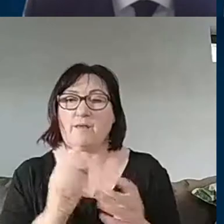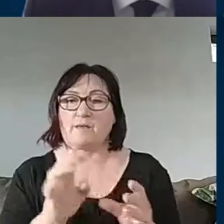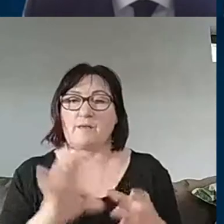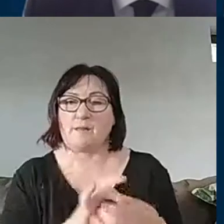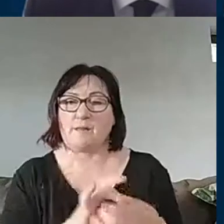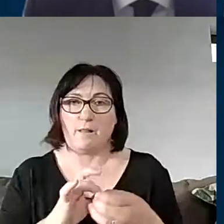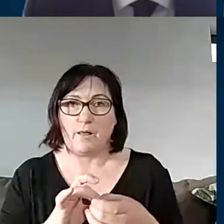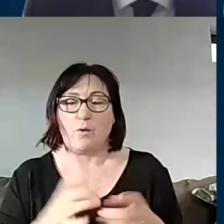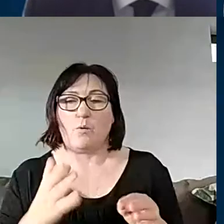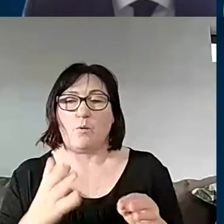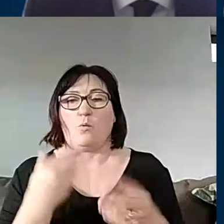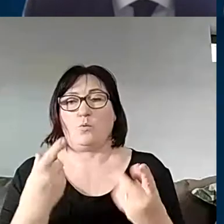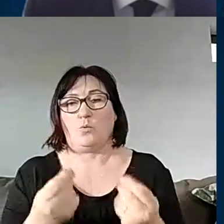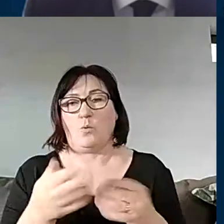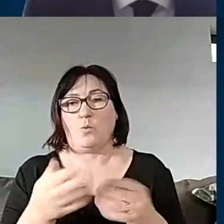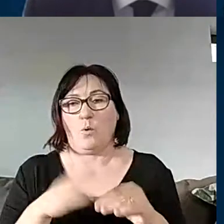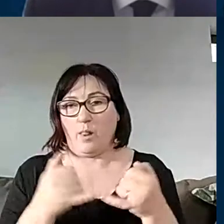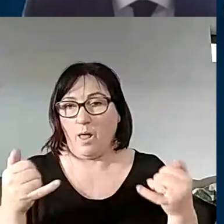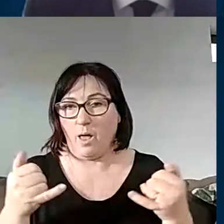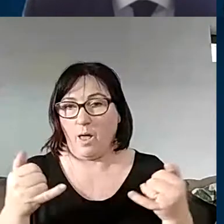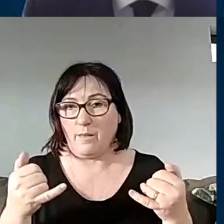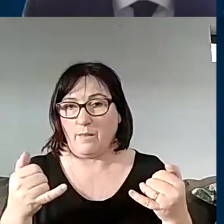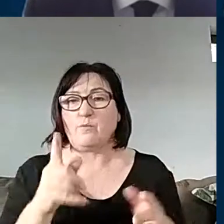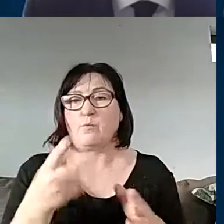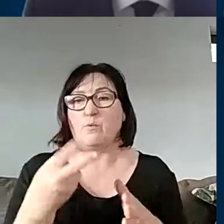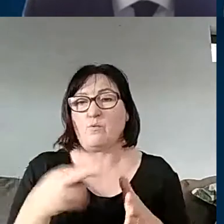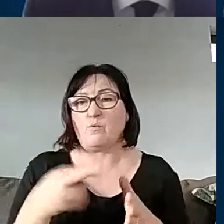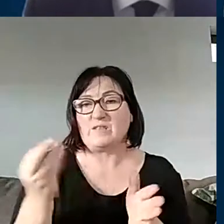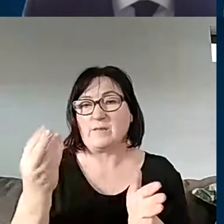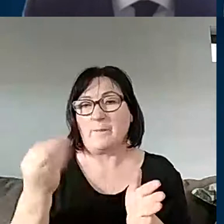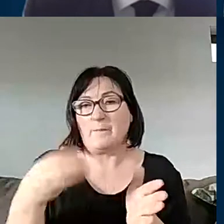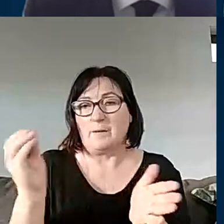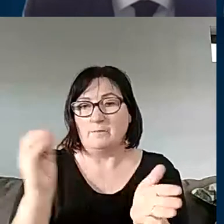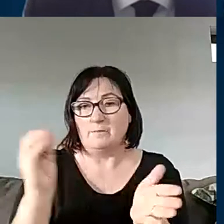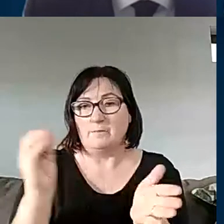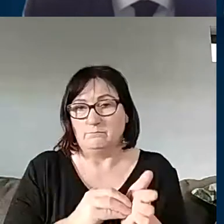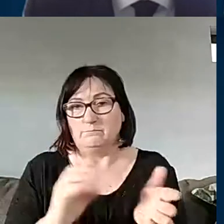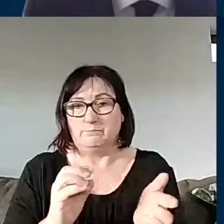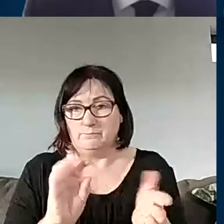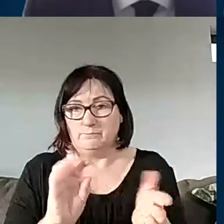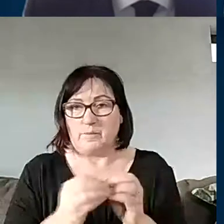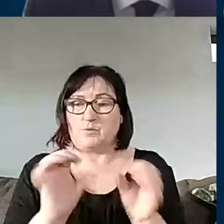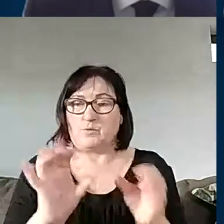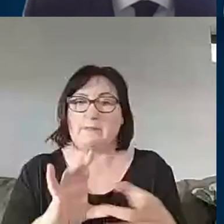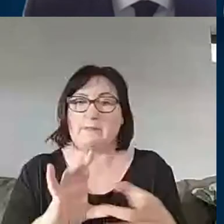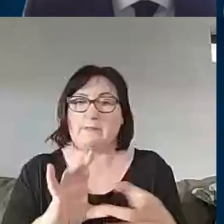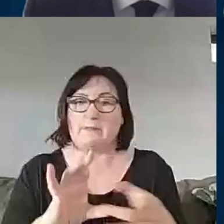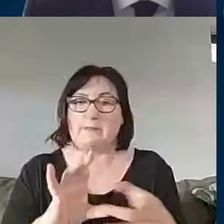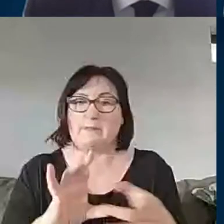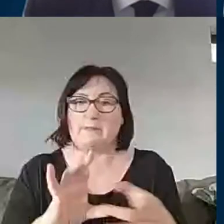your reference number to ensure that it's linked to the